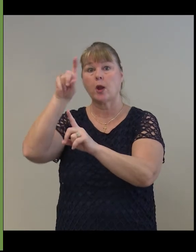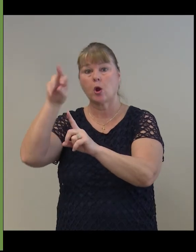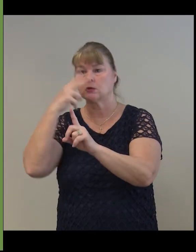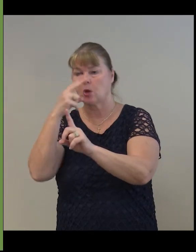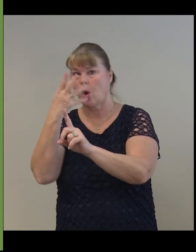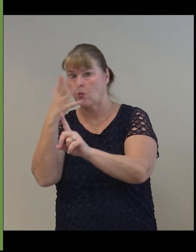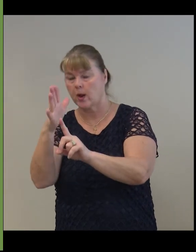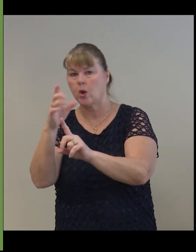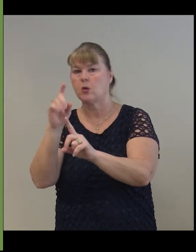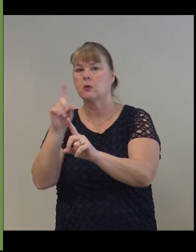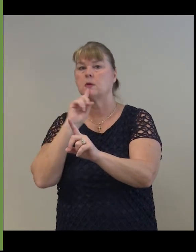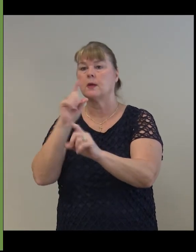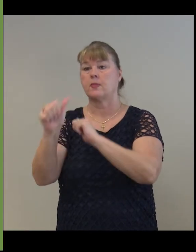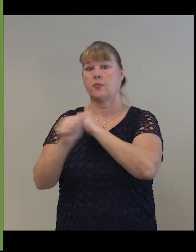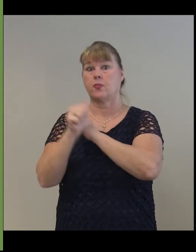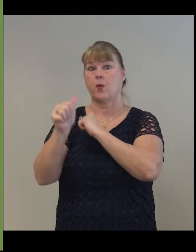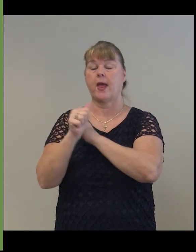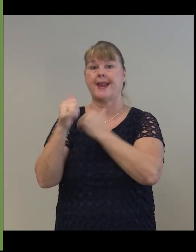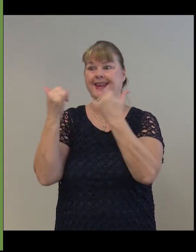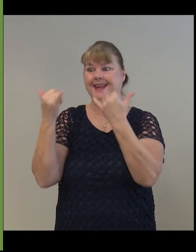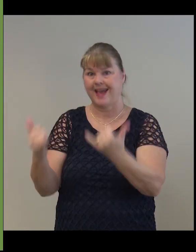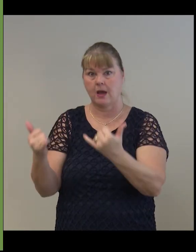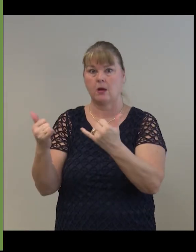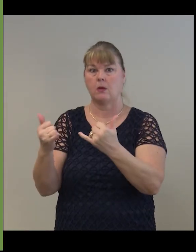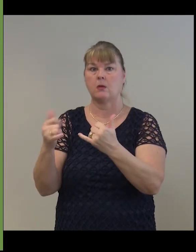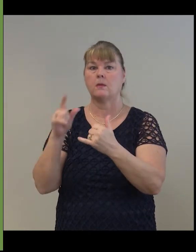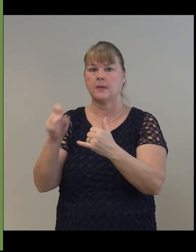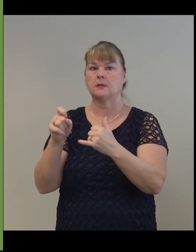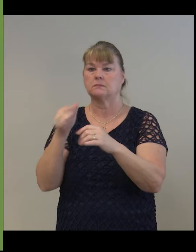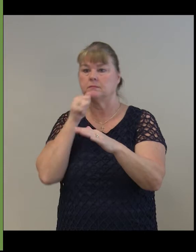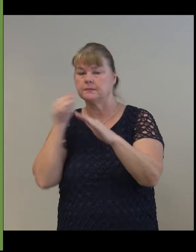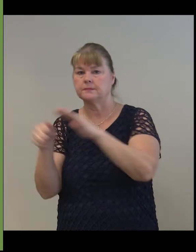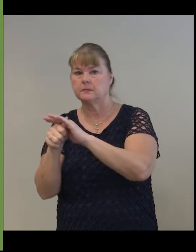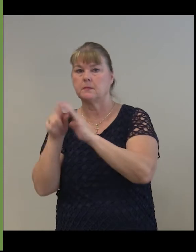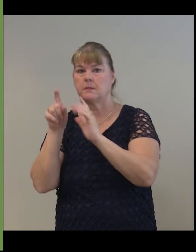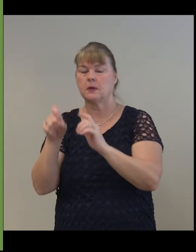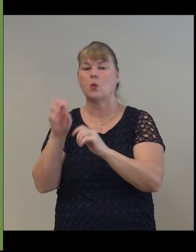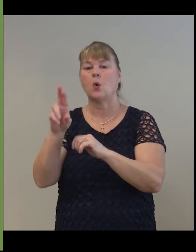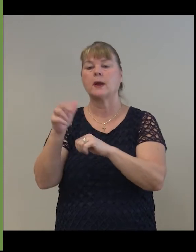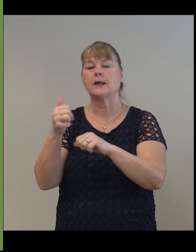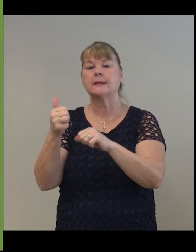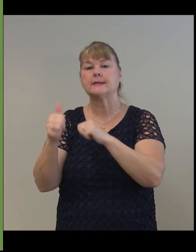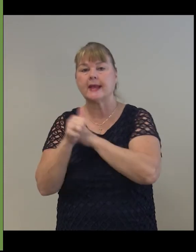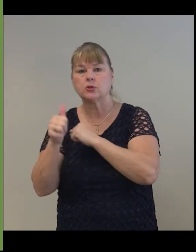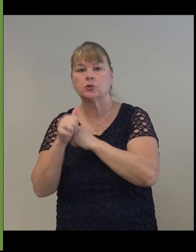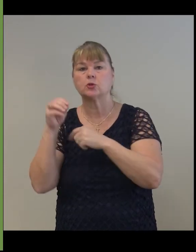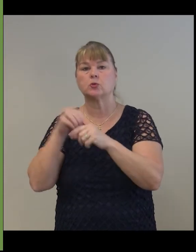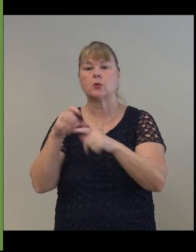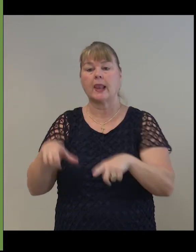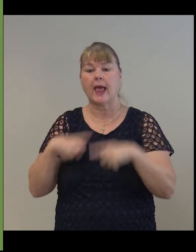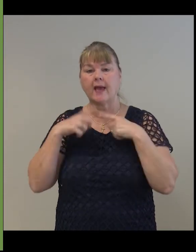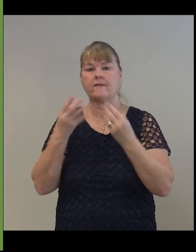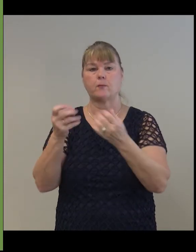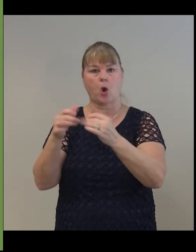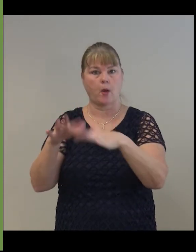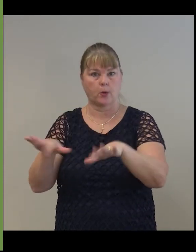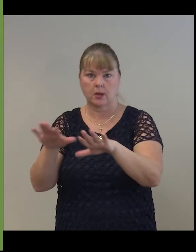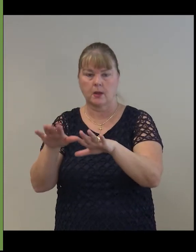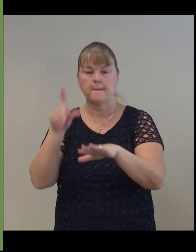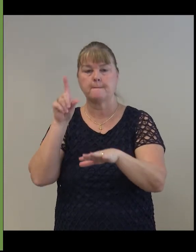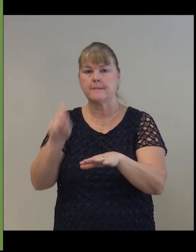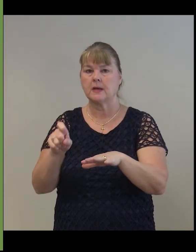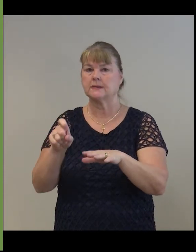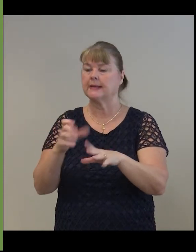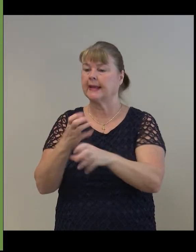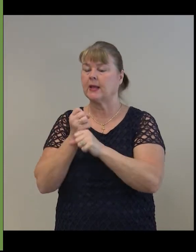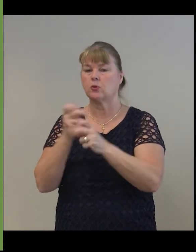imminent threat or danger to life and property. So you need to get to a hurricane or get to a tornado safe area. You need to